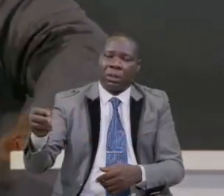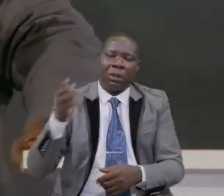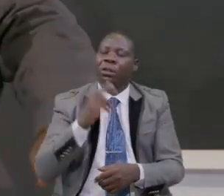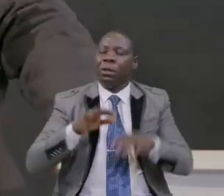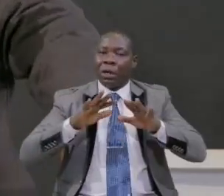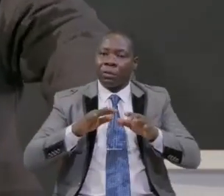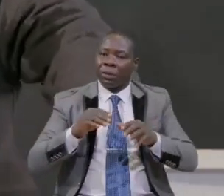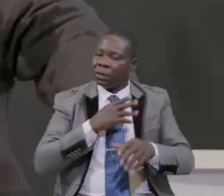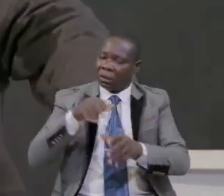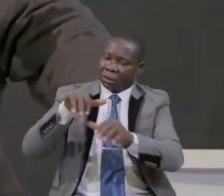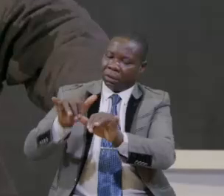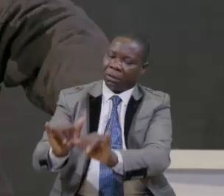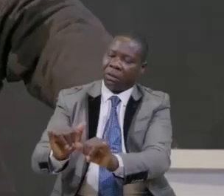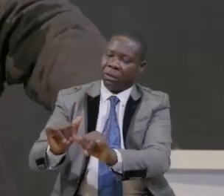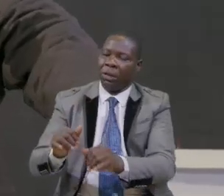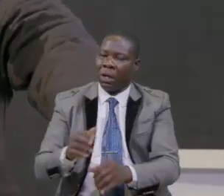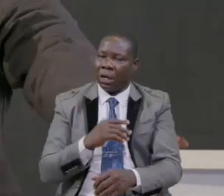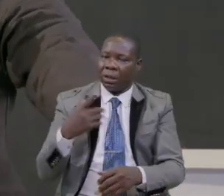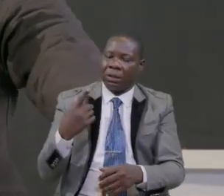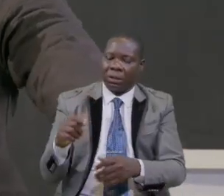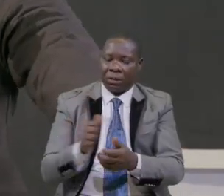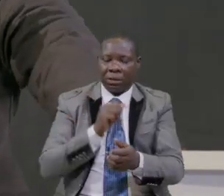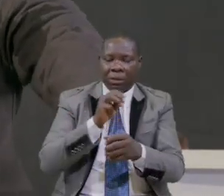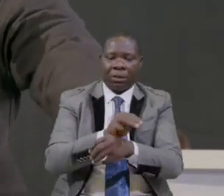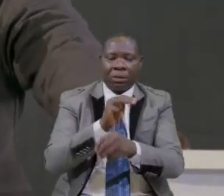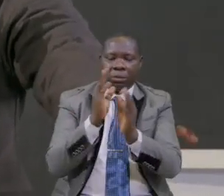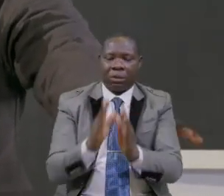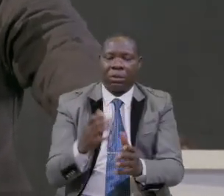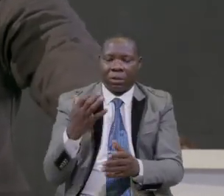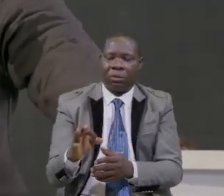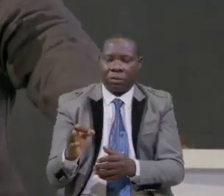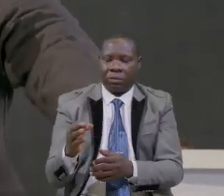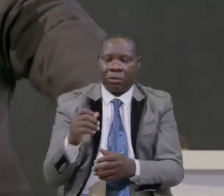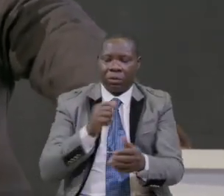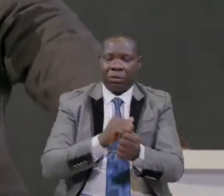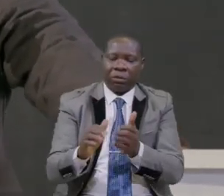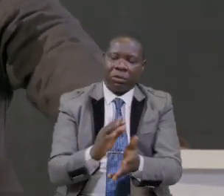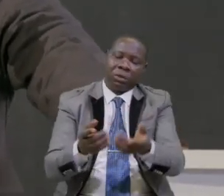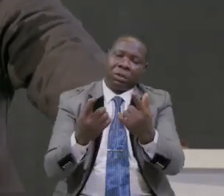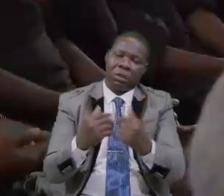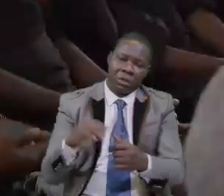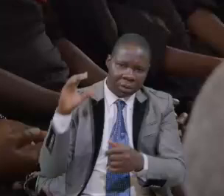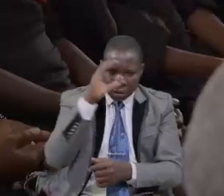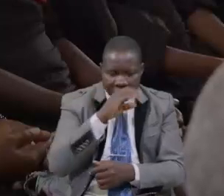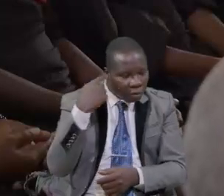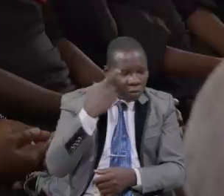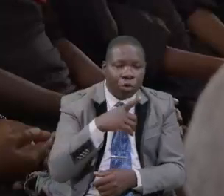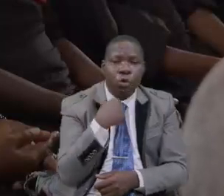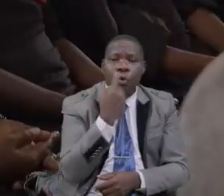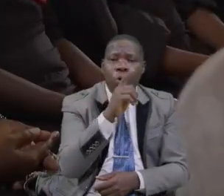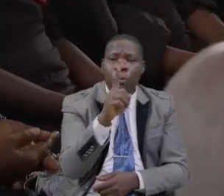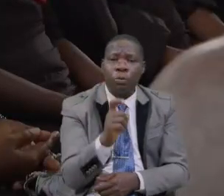of destruction, they came. They're looking for, who are they looking for?